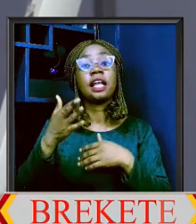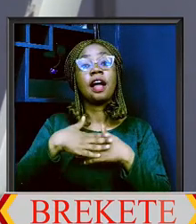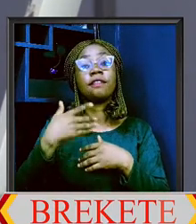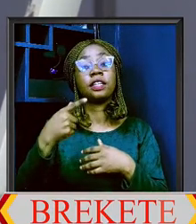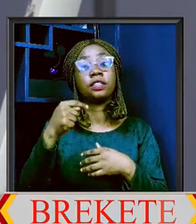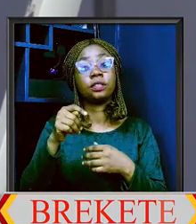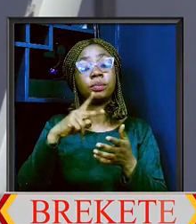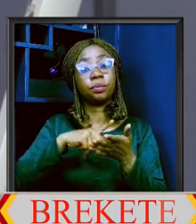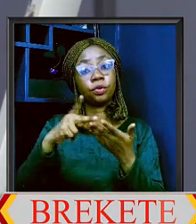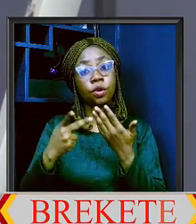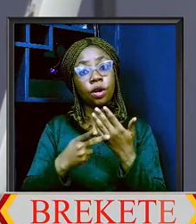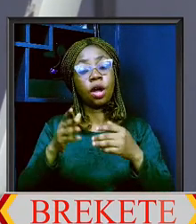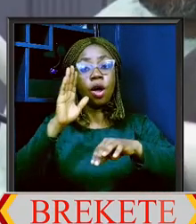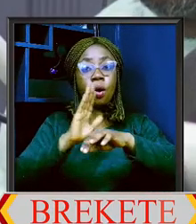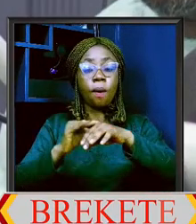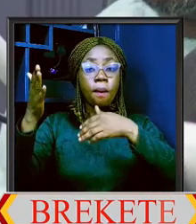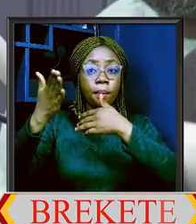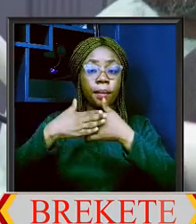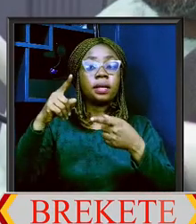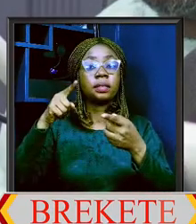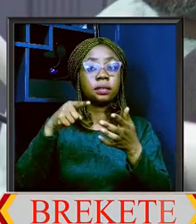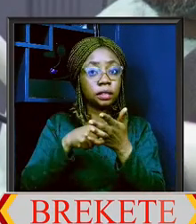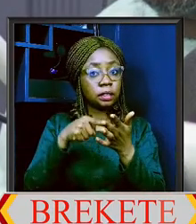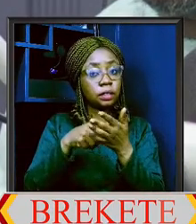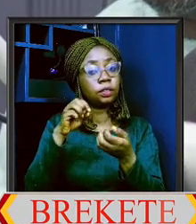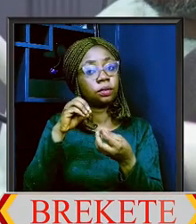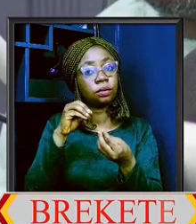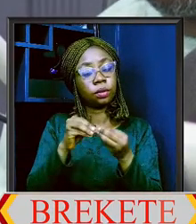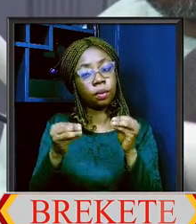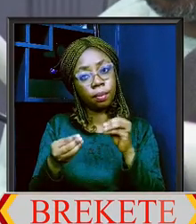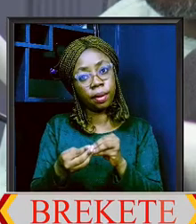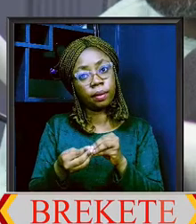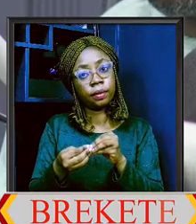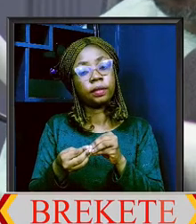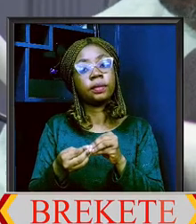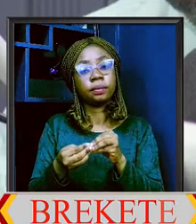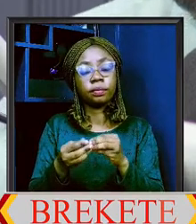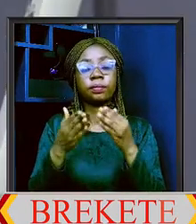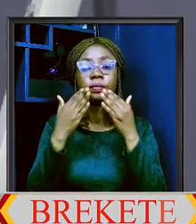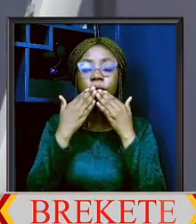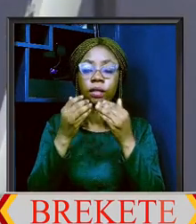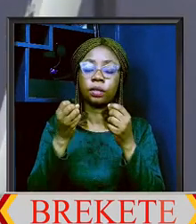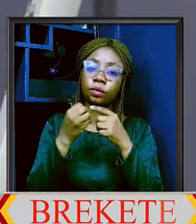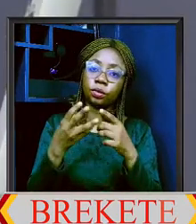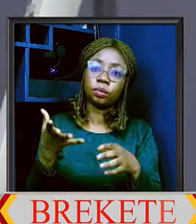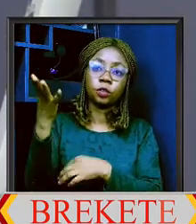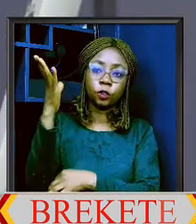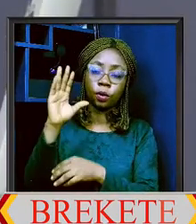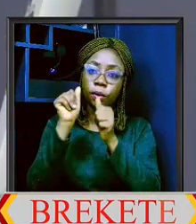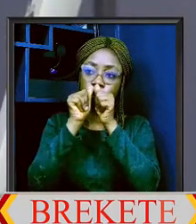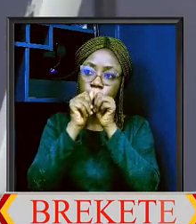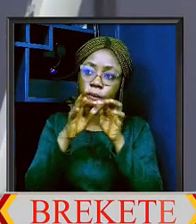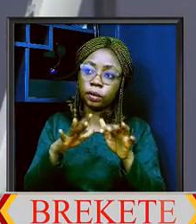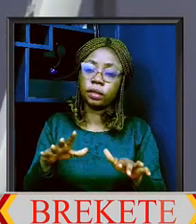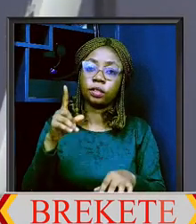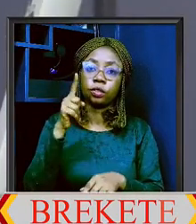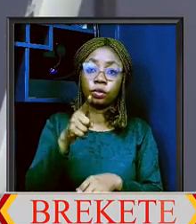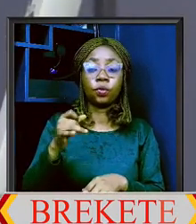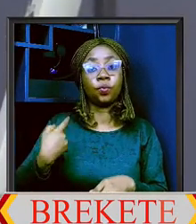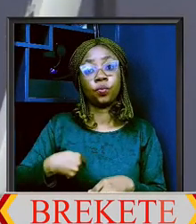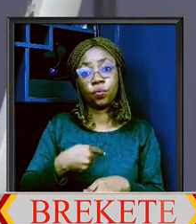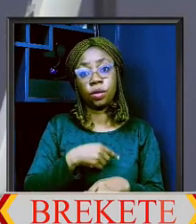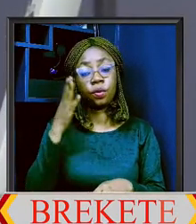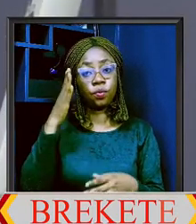the program call back this number all right thank you so sir God bless you yes we are ring up at